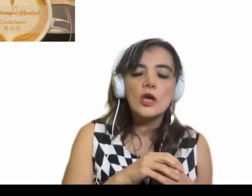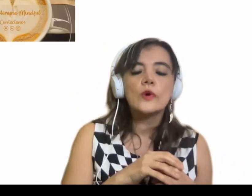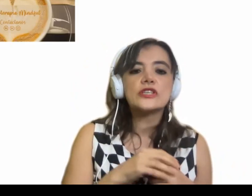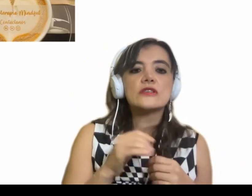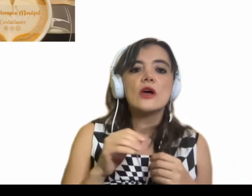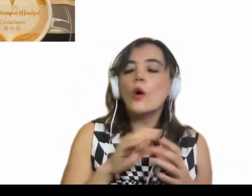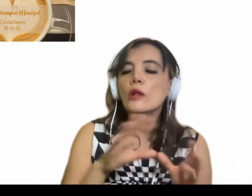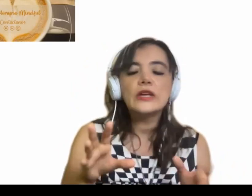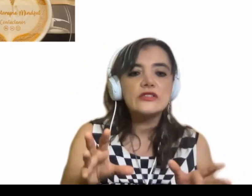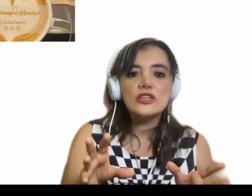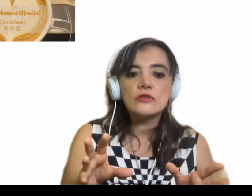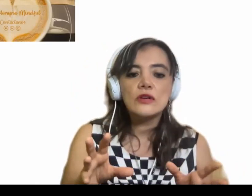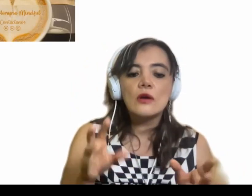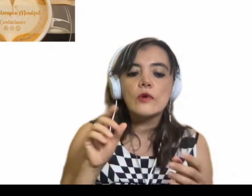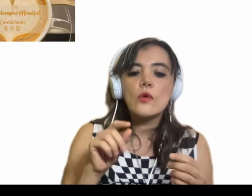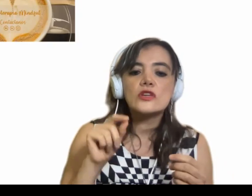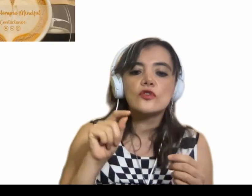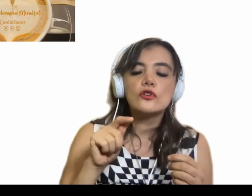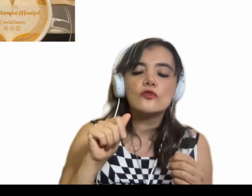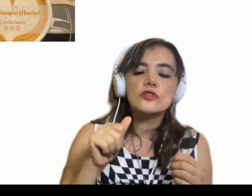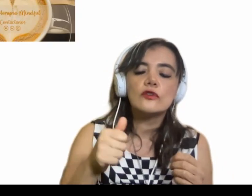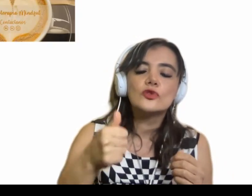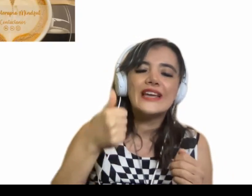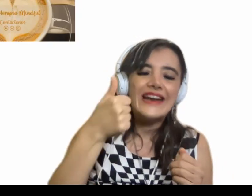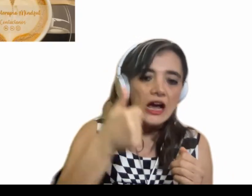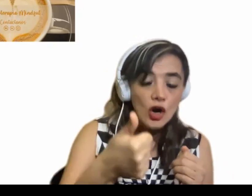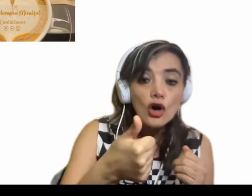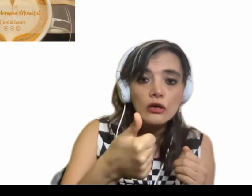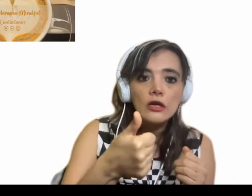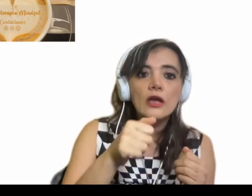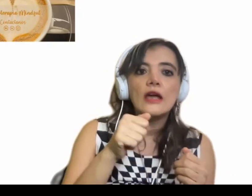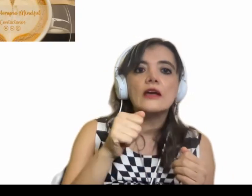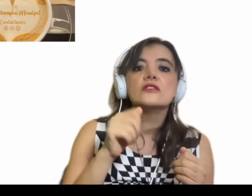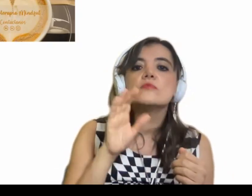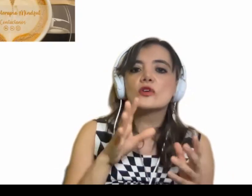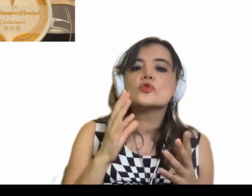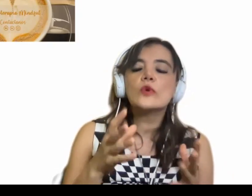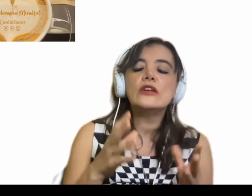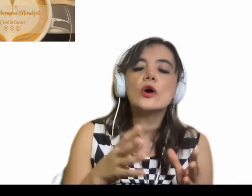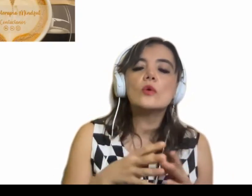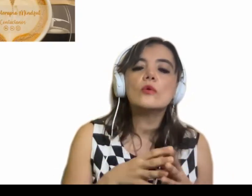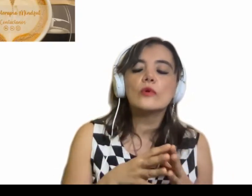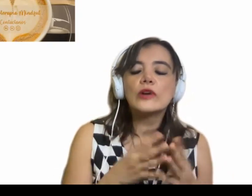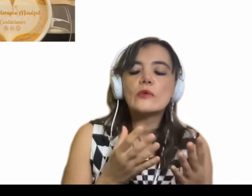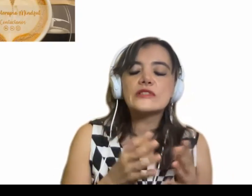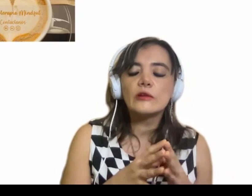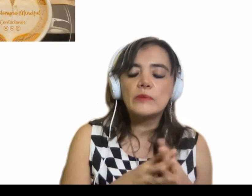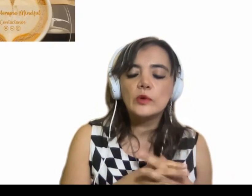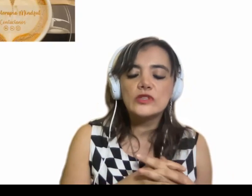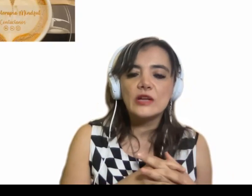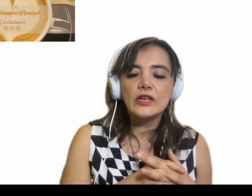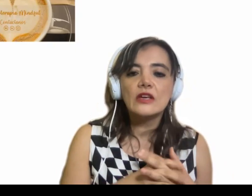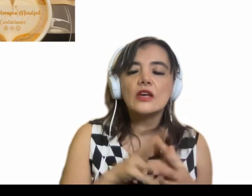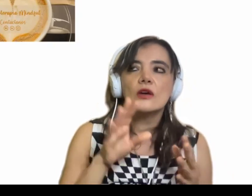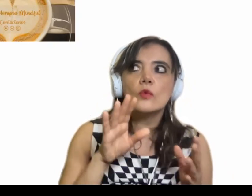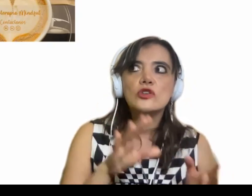approach, which is all meditation requires for you, first of all, to get an anchor. Because we know, when I was little, people